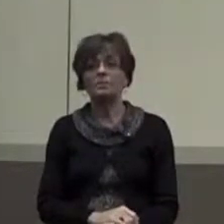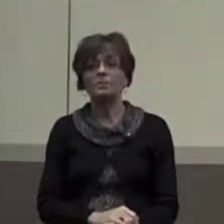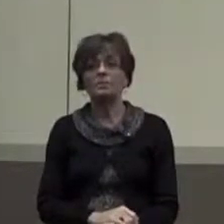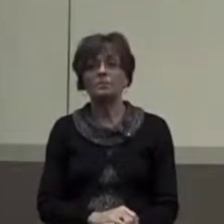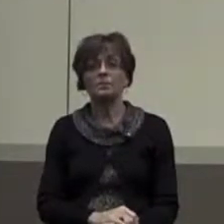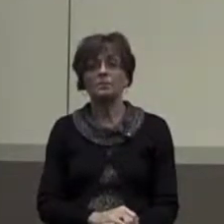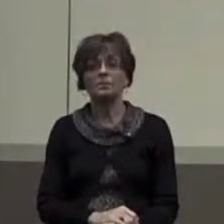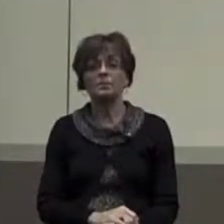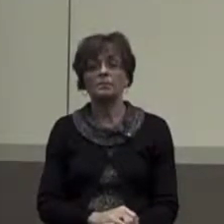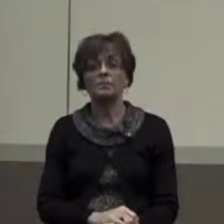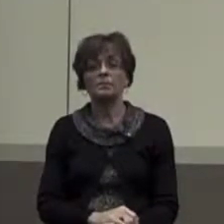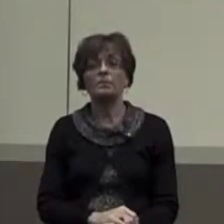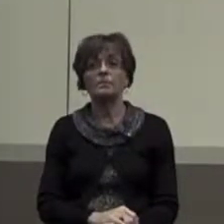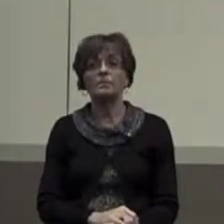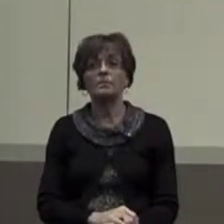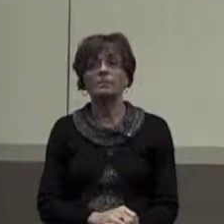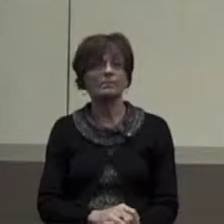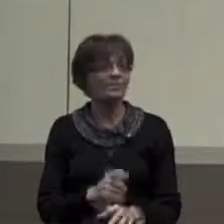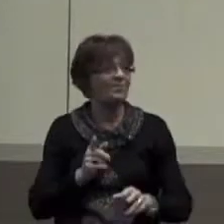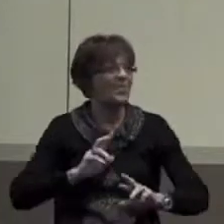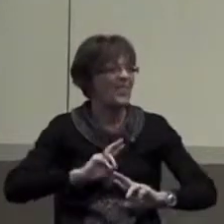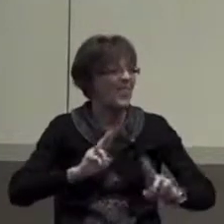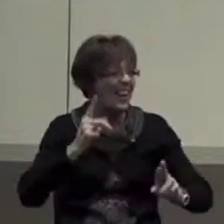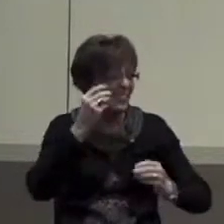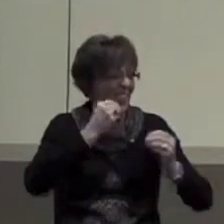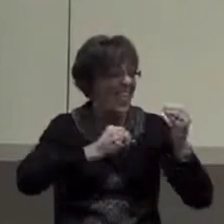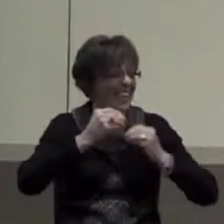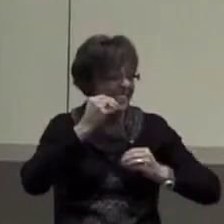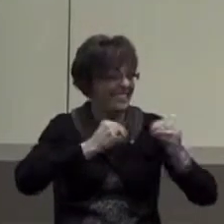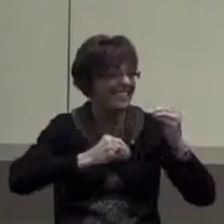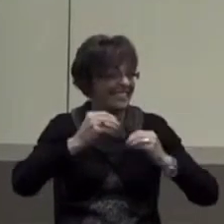No? Everybody's ready for lunch?